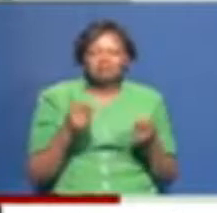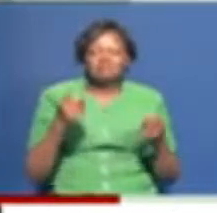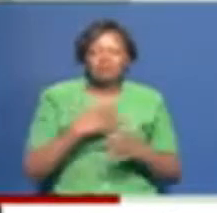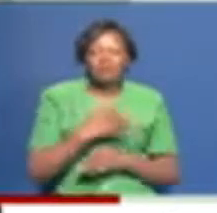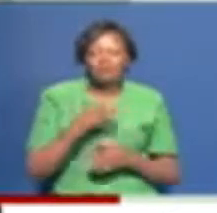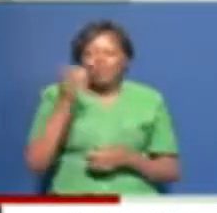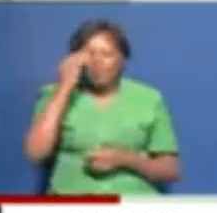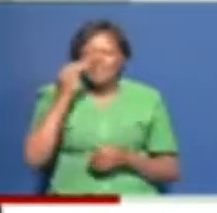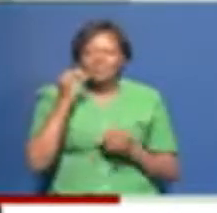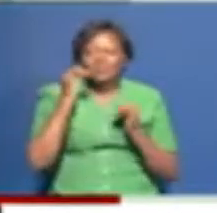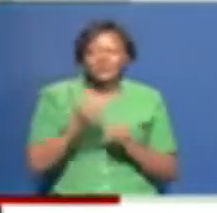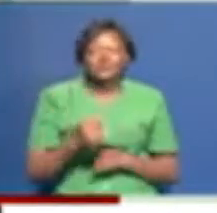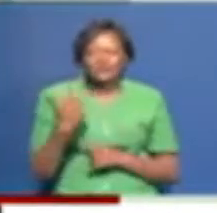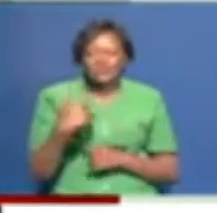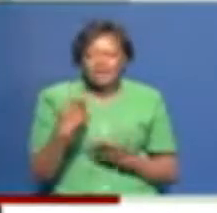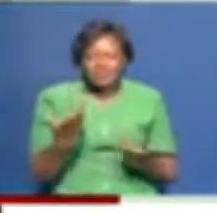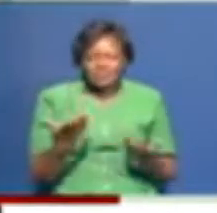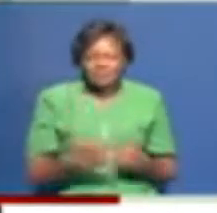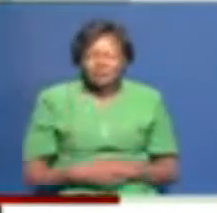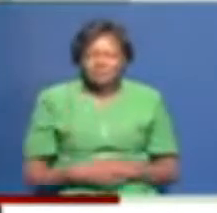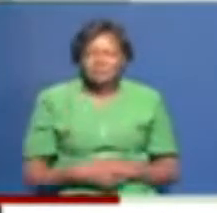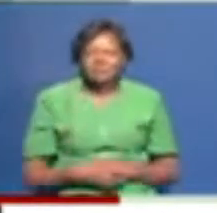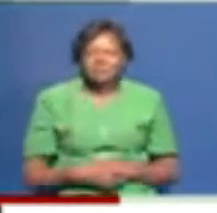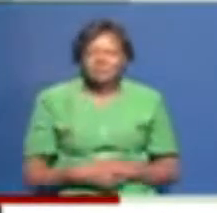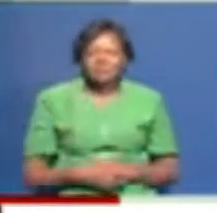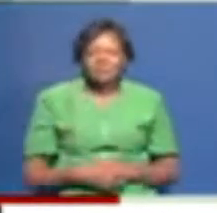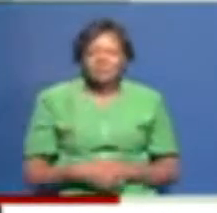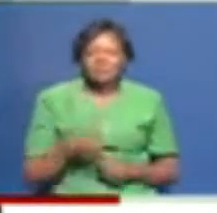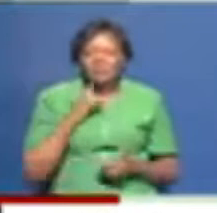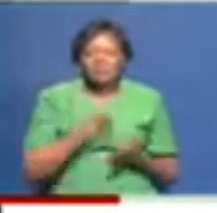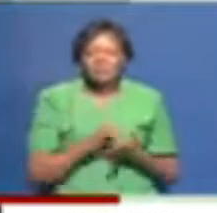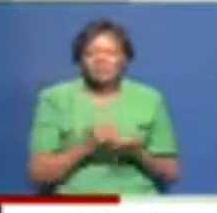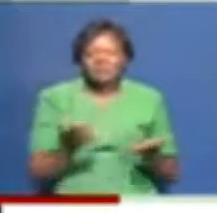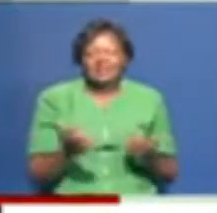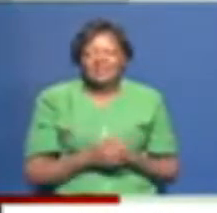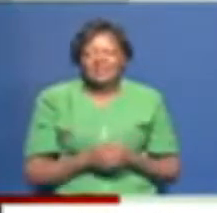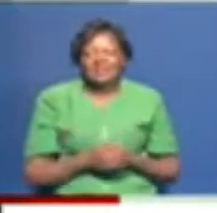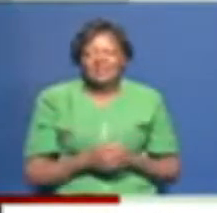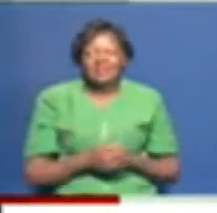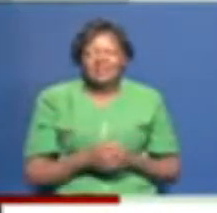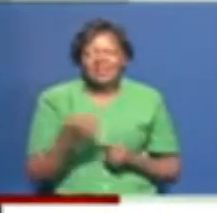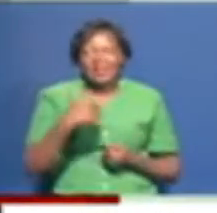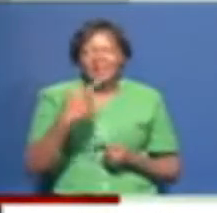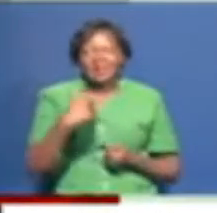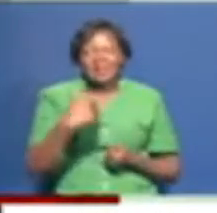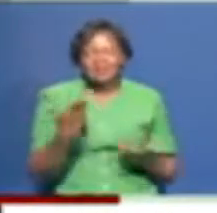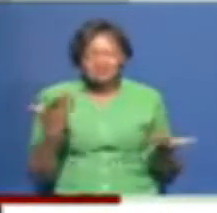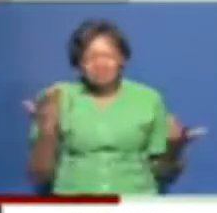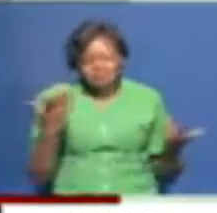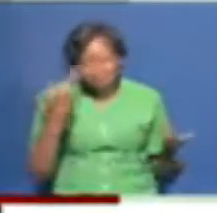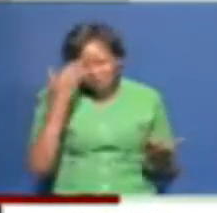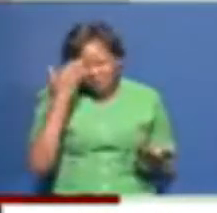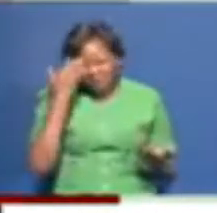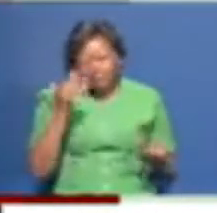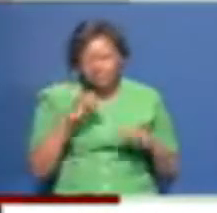That's the Shembeteng. Is that what they say? Nakulombotob. Yeah, you had to go with that one. I know it. All right, here's a